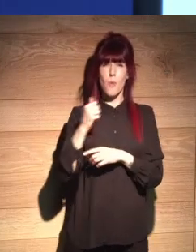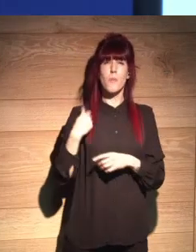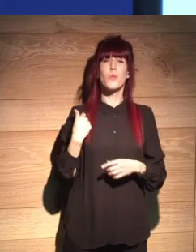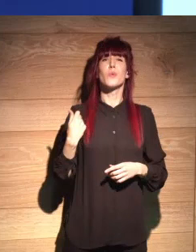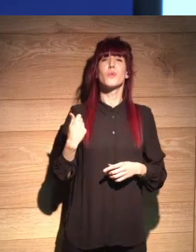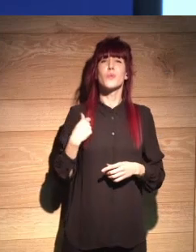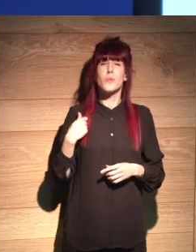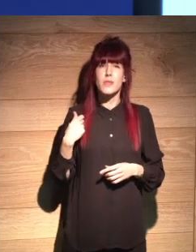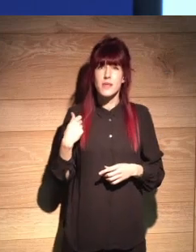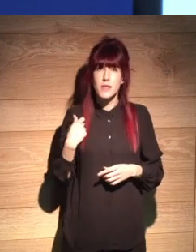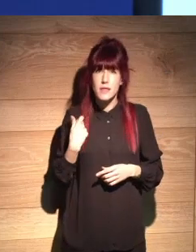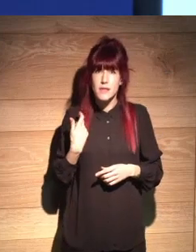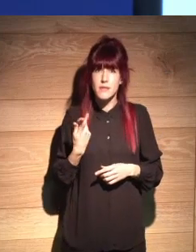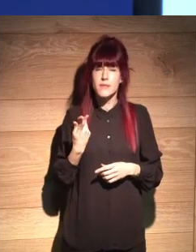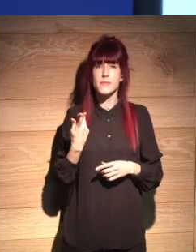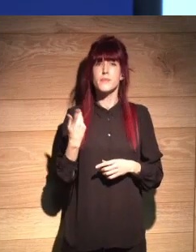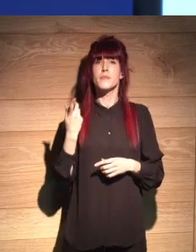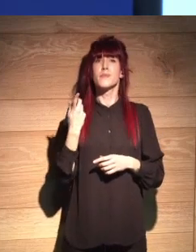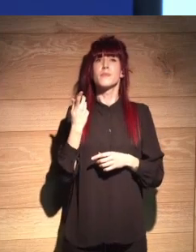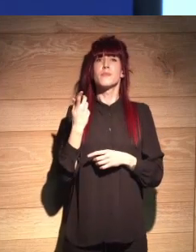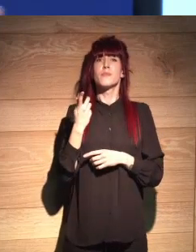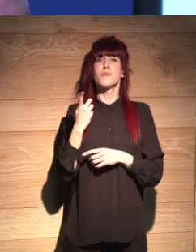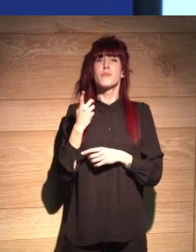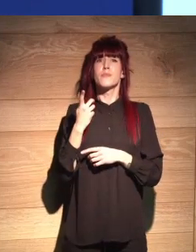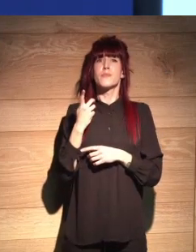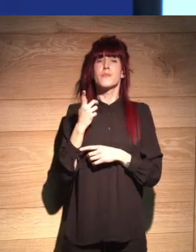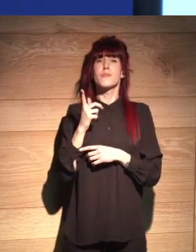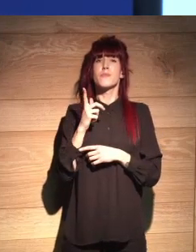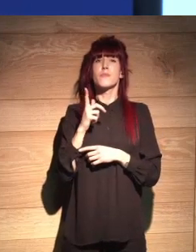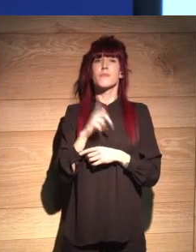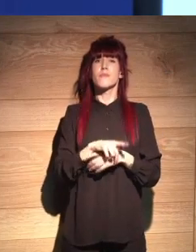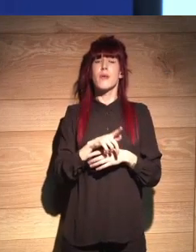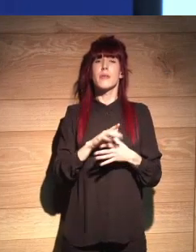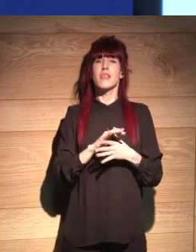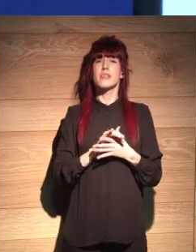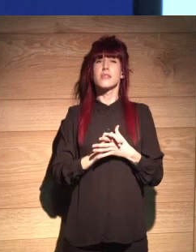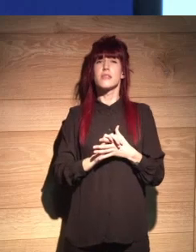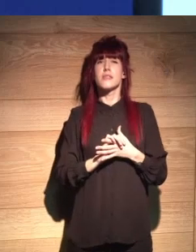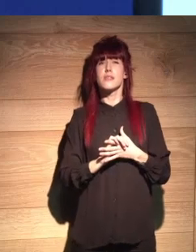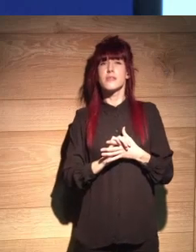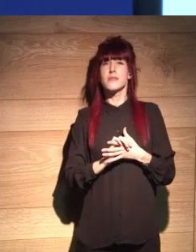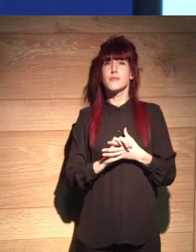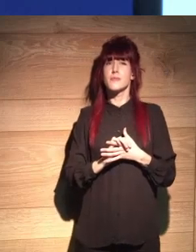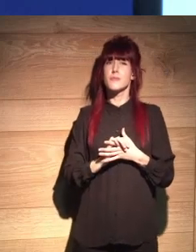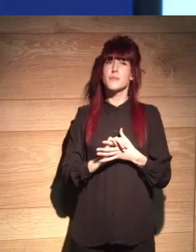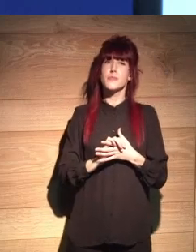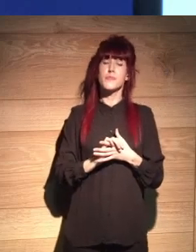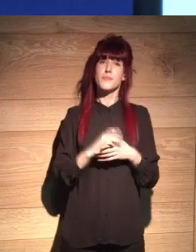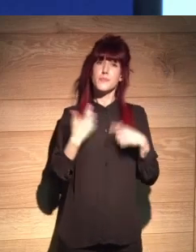And she is also a business financing in the business financing